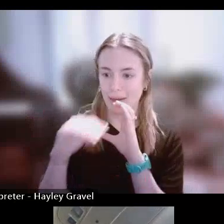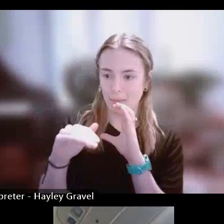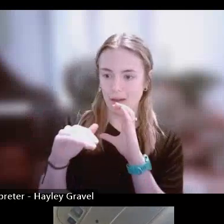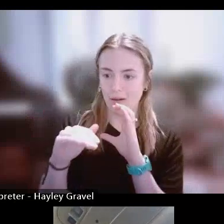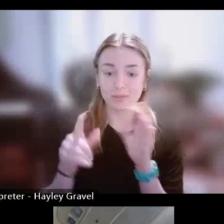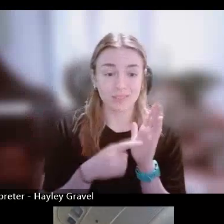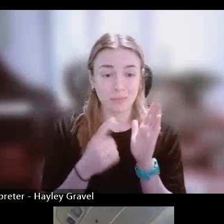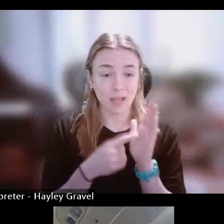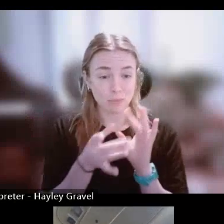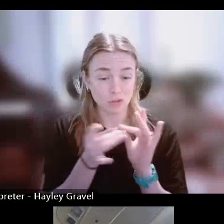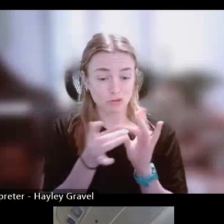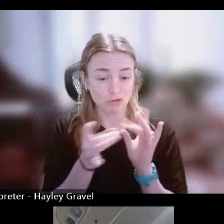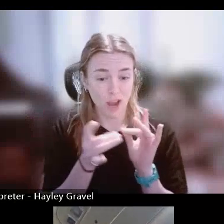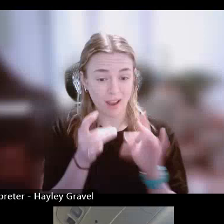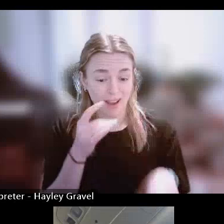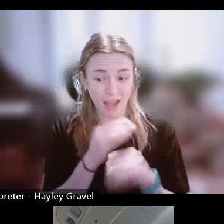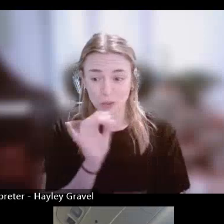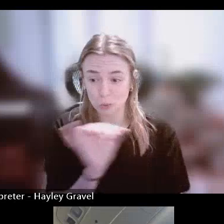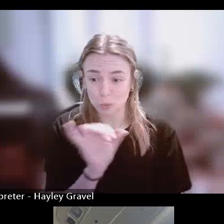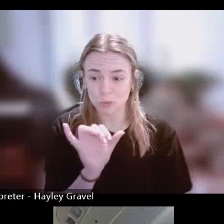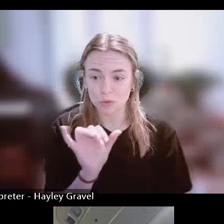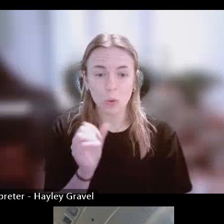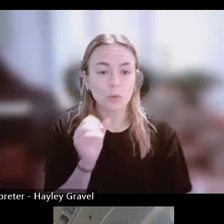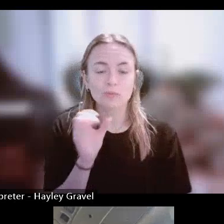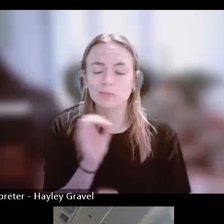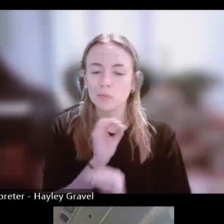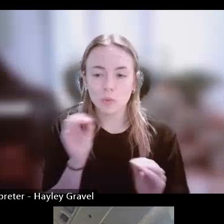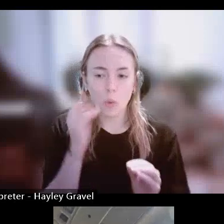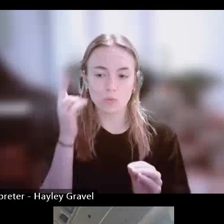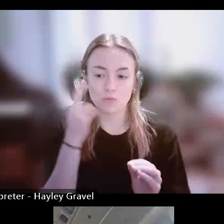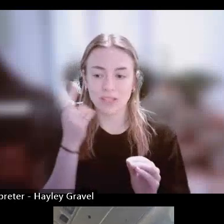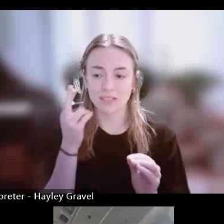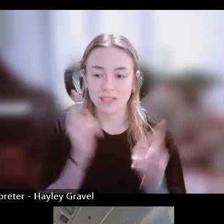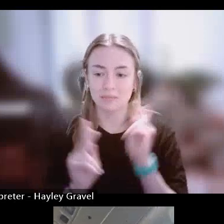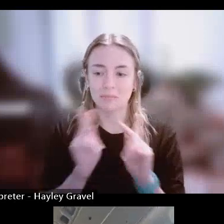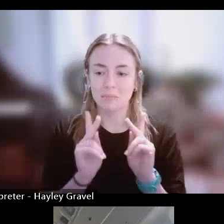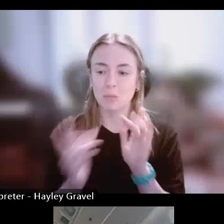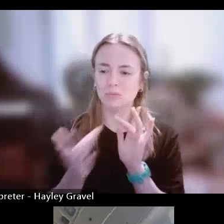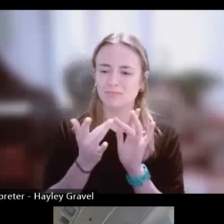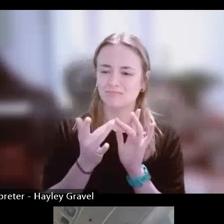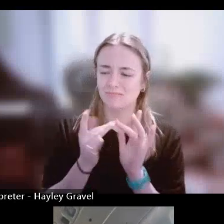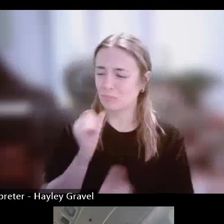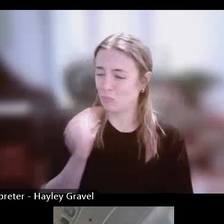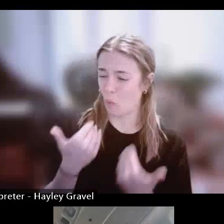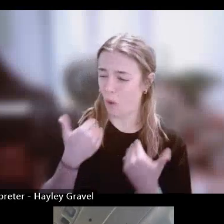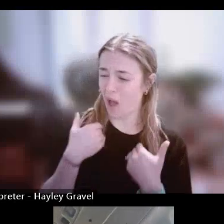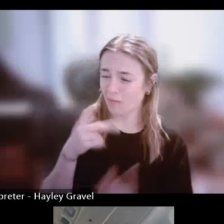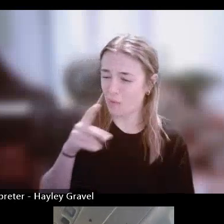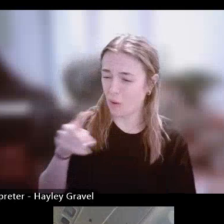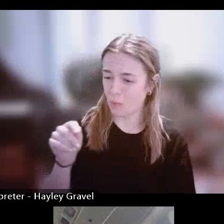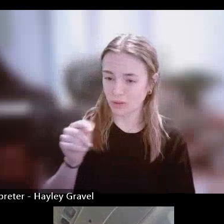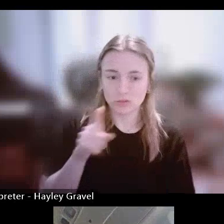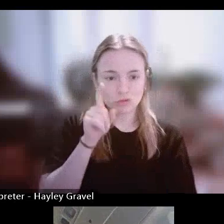So I'm going to go back to that PowerPoint. And I'm going to make sure we're understanding, oops, not that